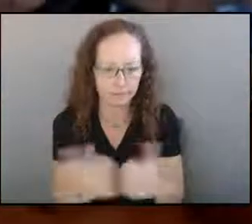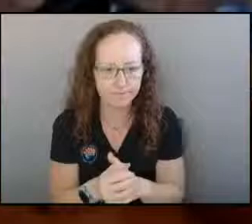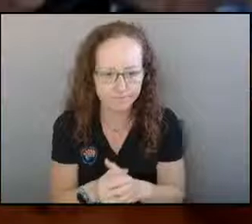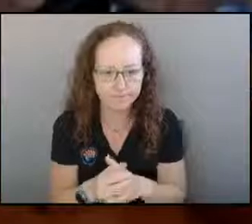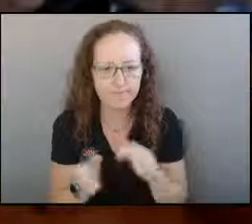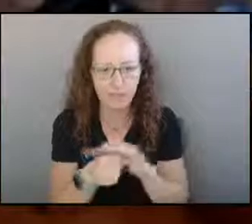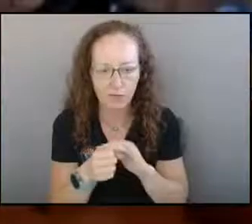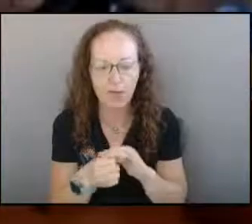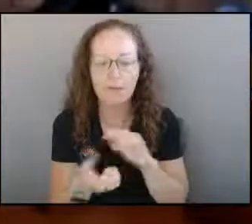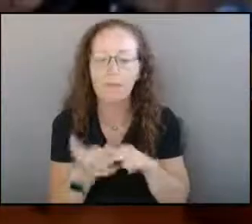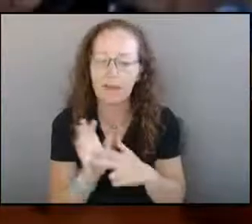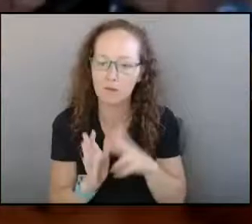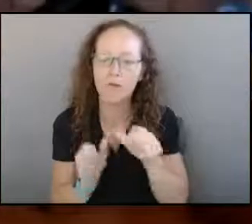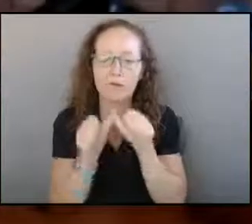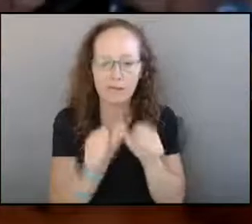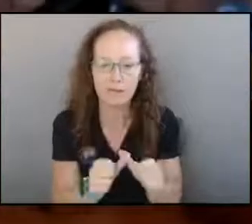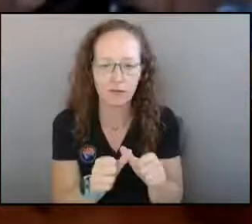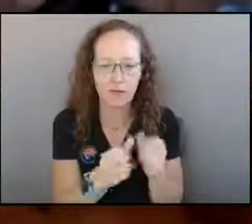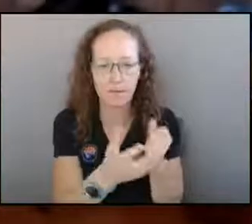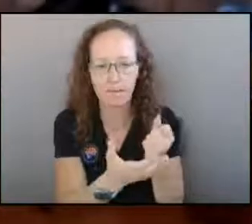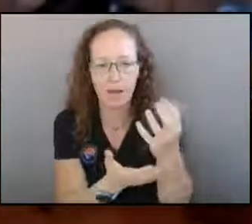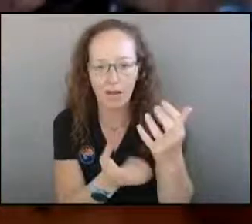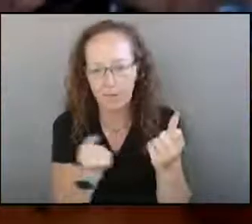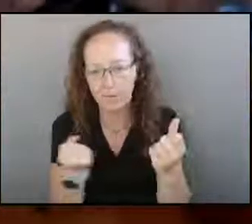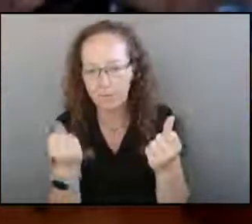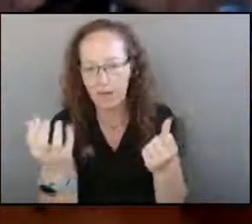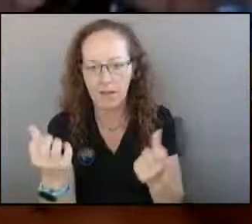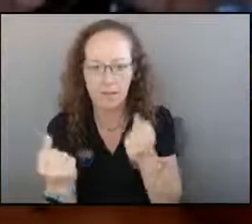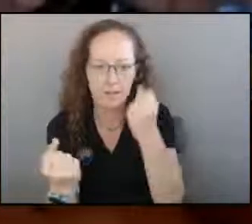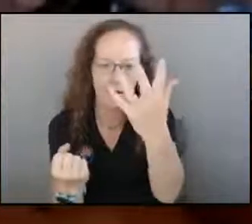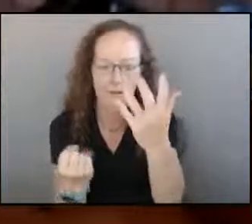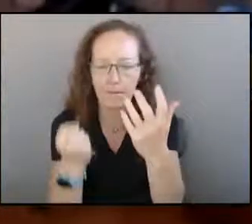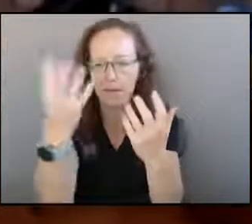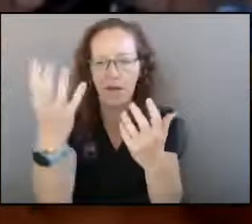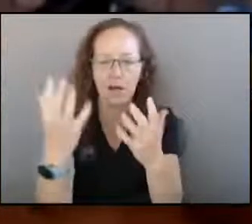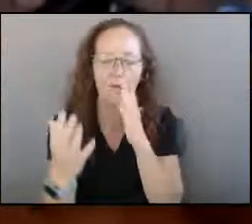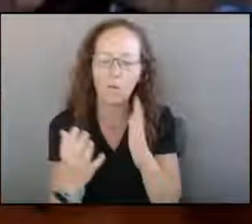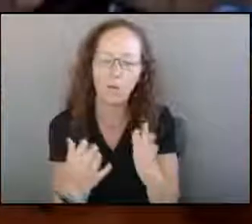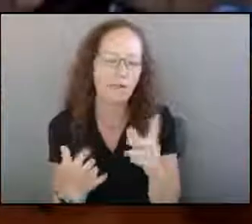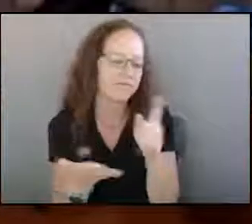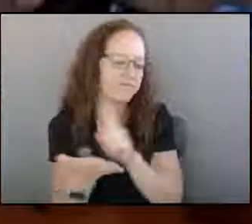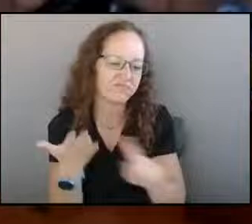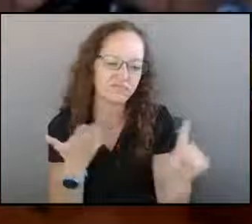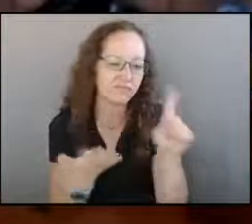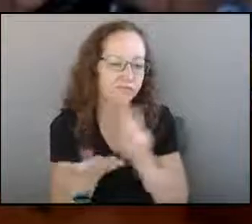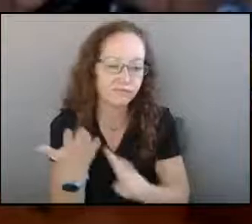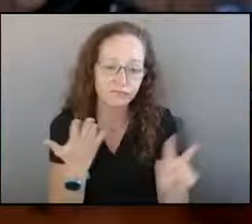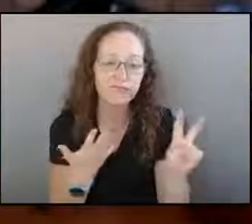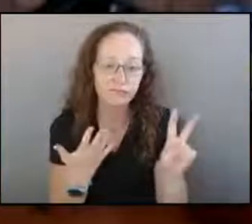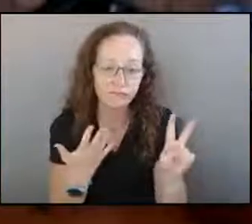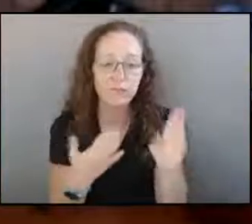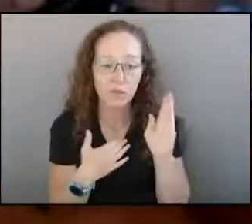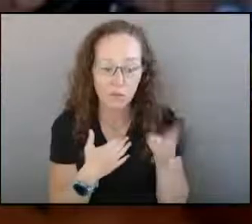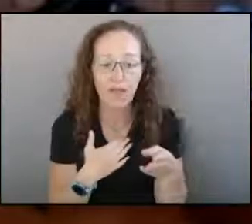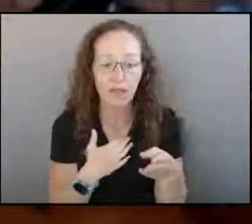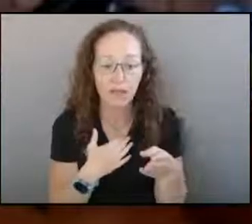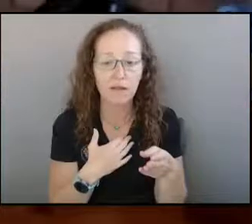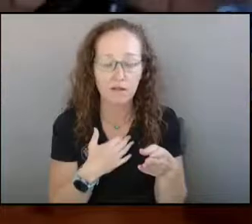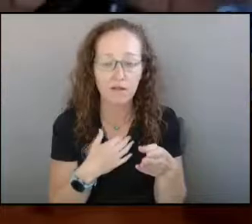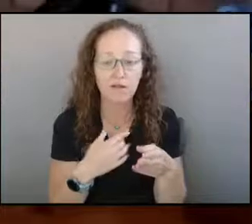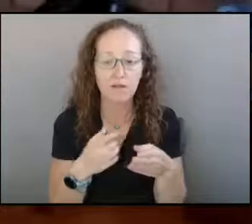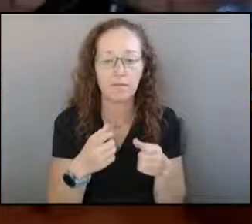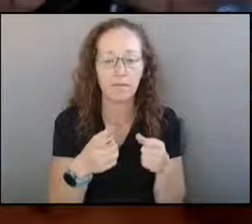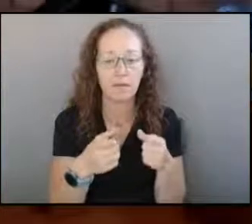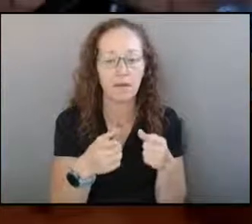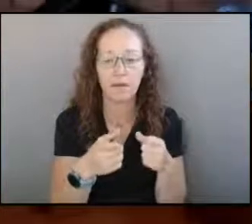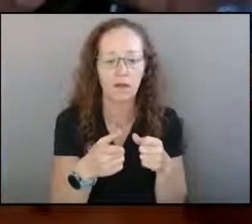continue to see those burn throughout the next week or 2 weeks as fire approaches those, gets in those fuels, and burns